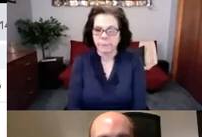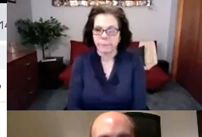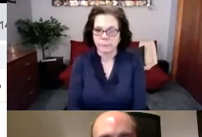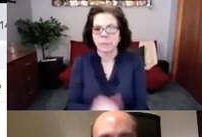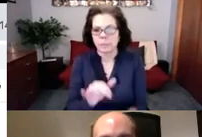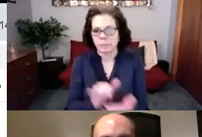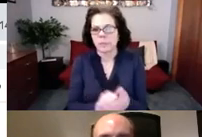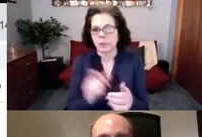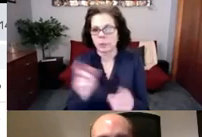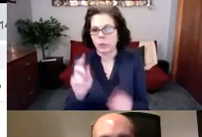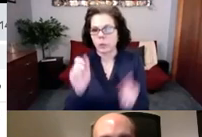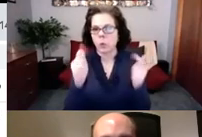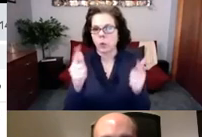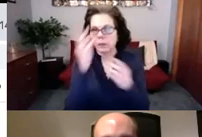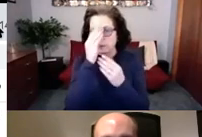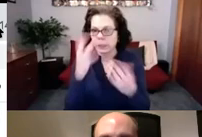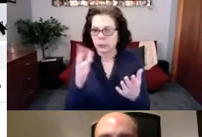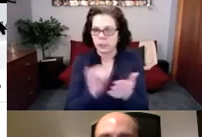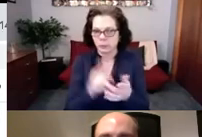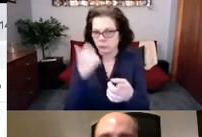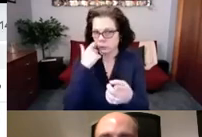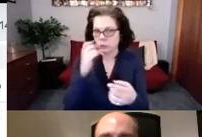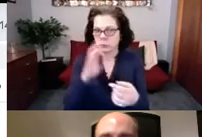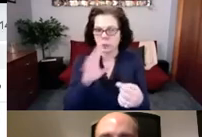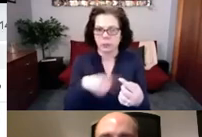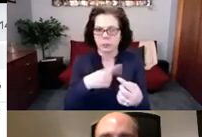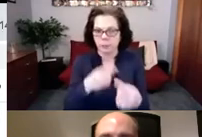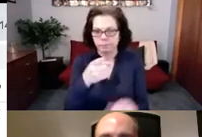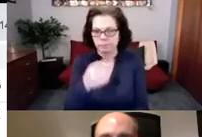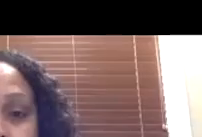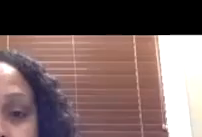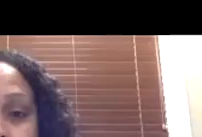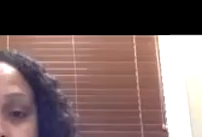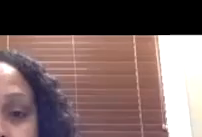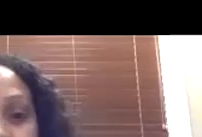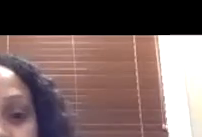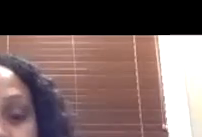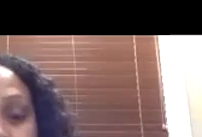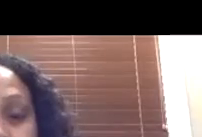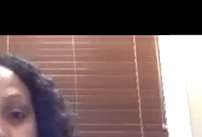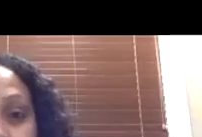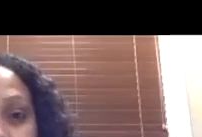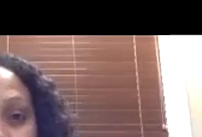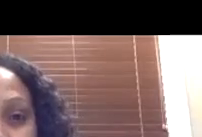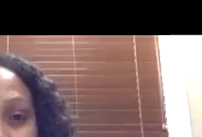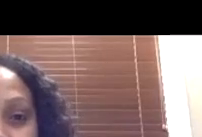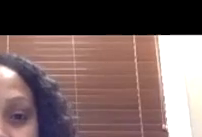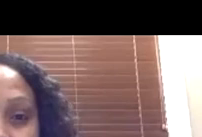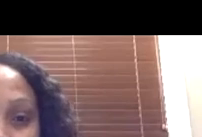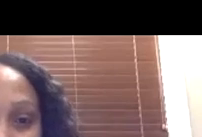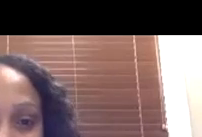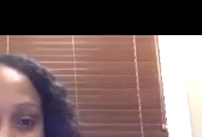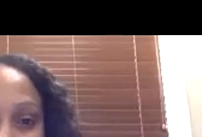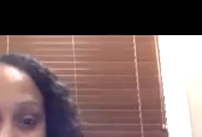the information that Dr. Boyd was mentioning. And I will tell you, I think it's a good opportunity to also say, all of this information